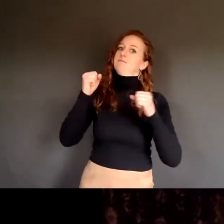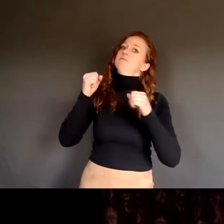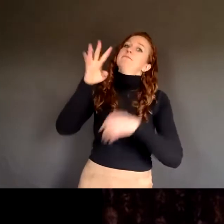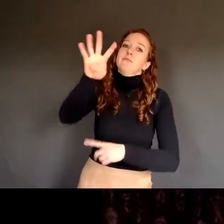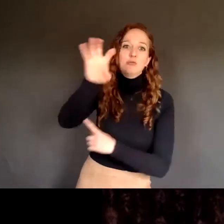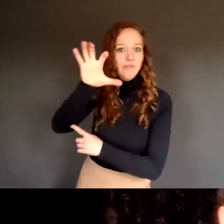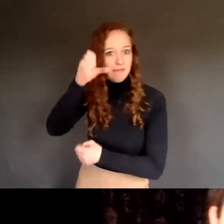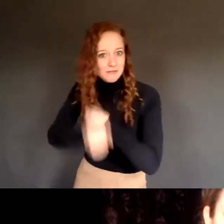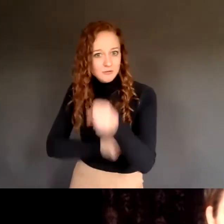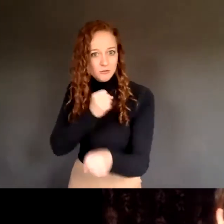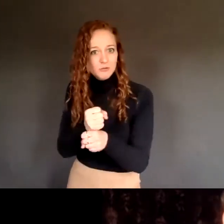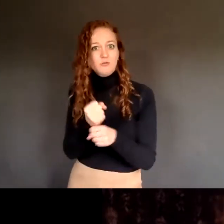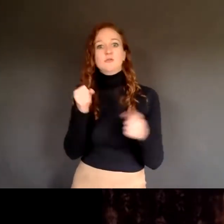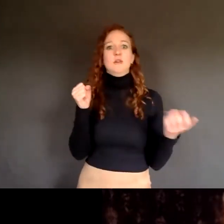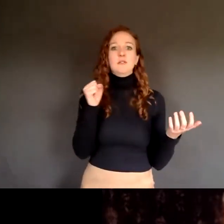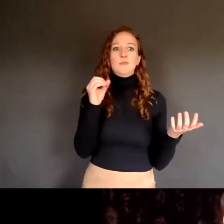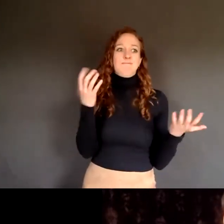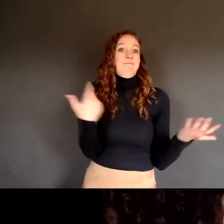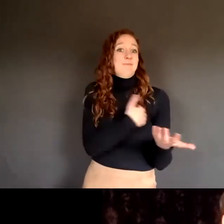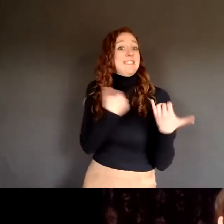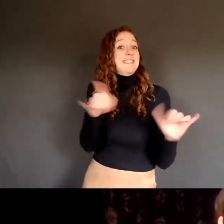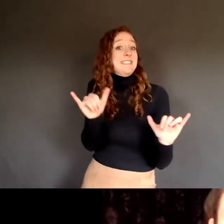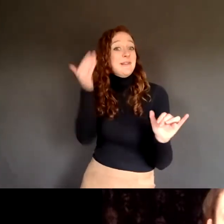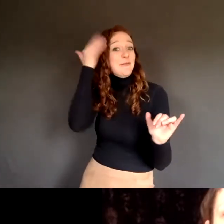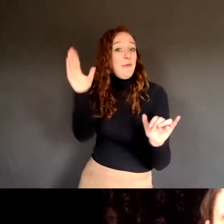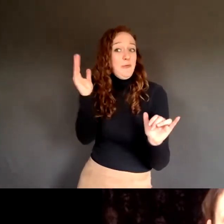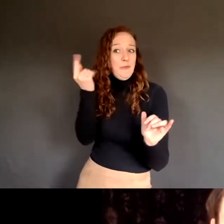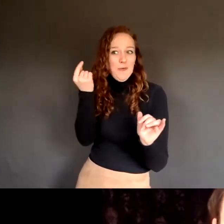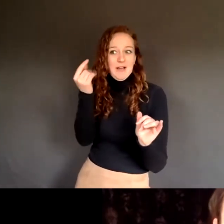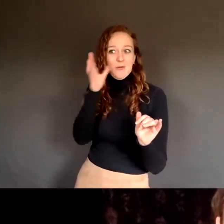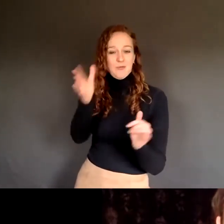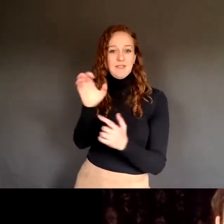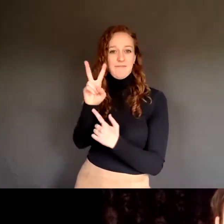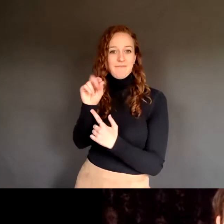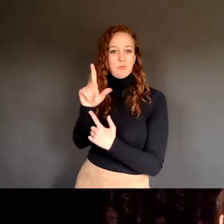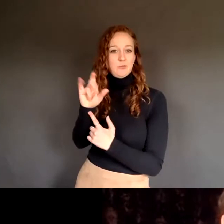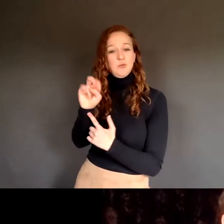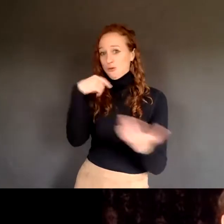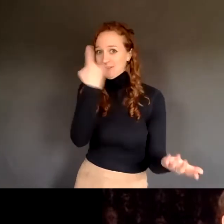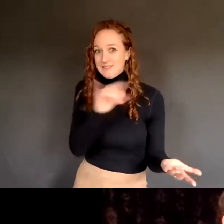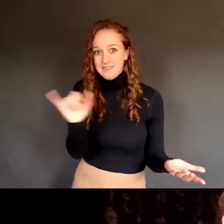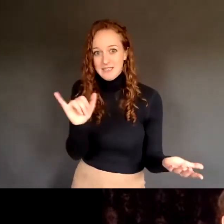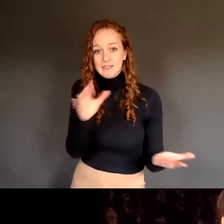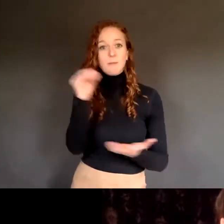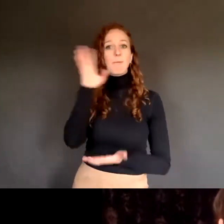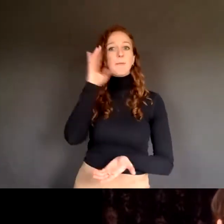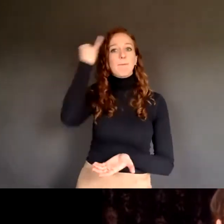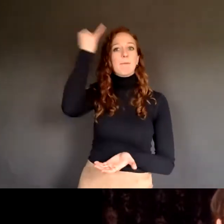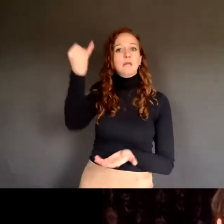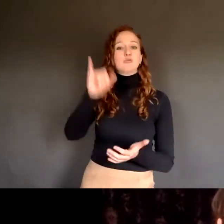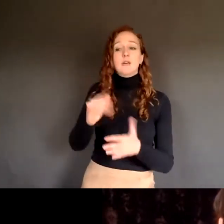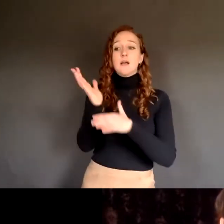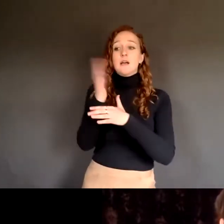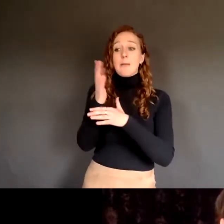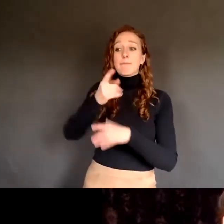been seeing climate change. That's only been in the last few years. Most evolutionary changes that we know of throughout history take place on the scale